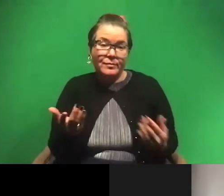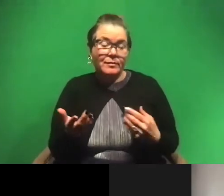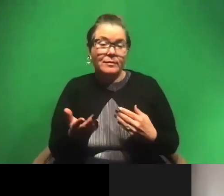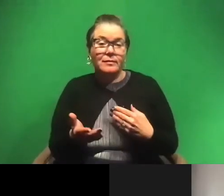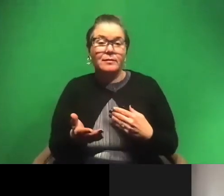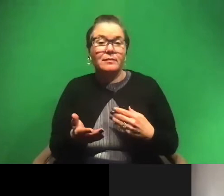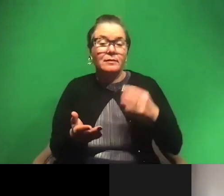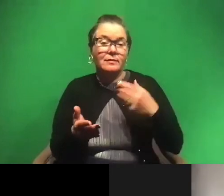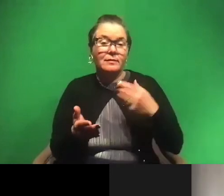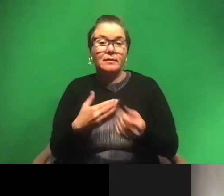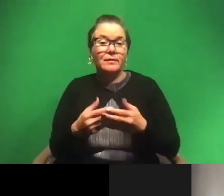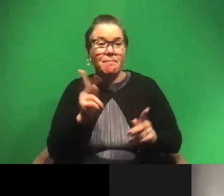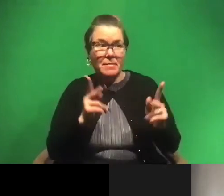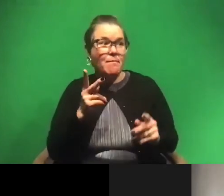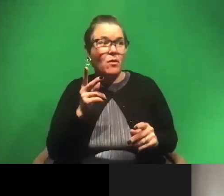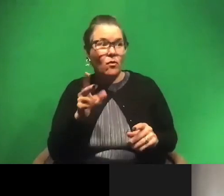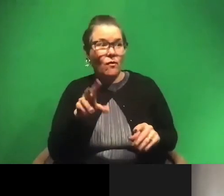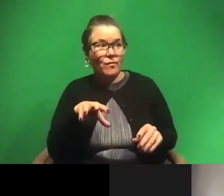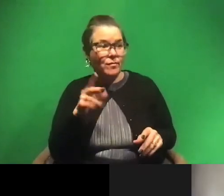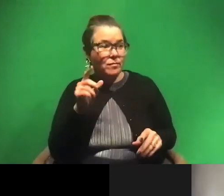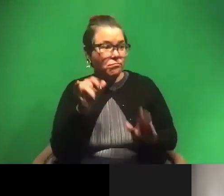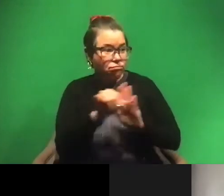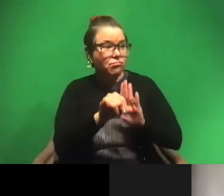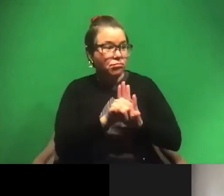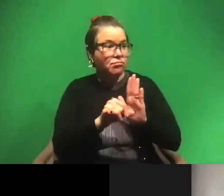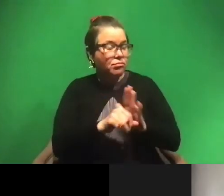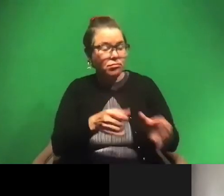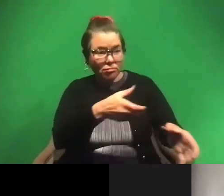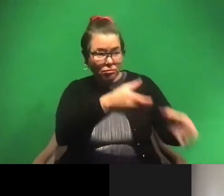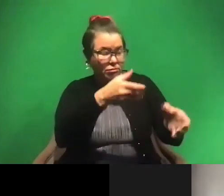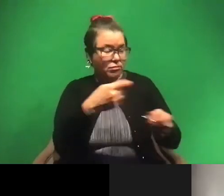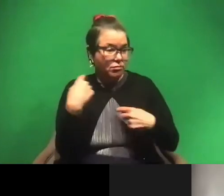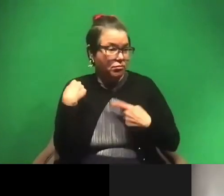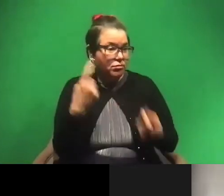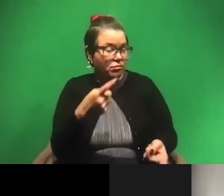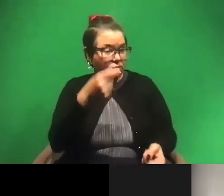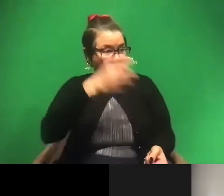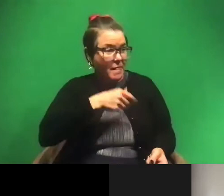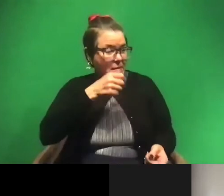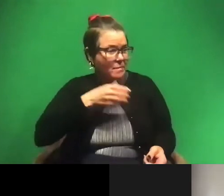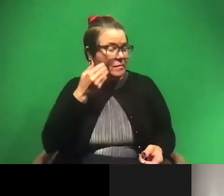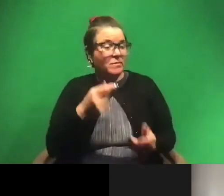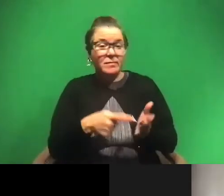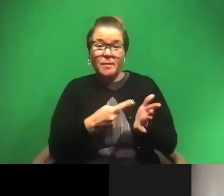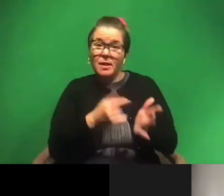who have been spawning them forever and have the most knowledge on males or females, sometimes we get them wrong.